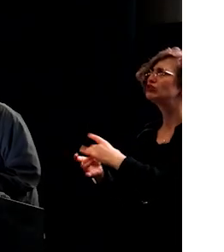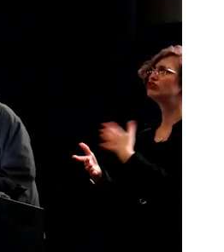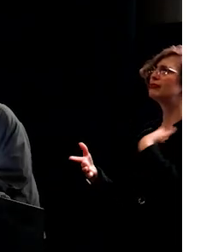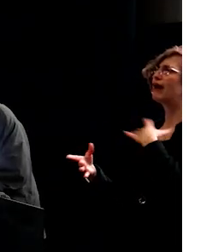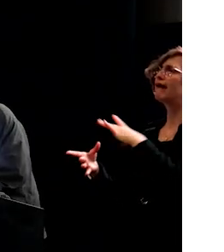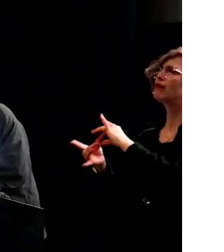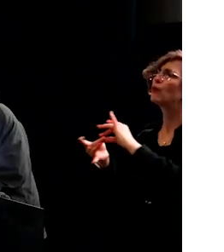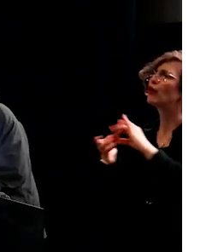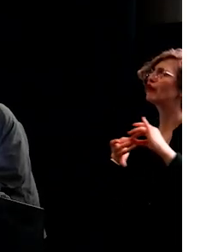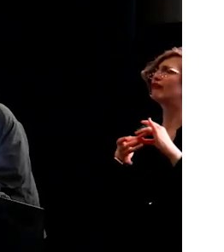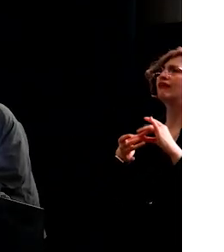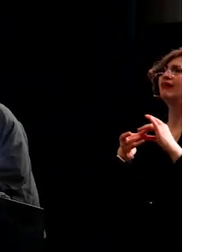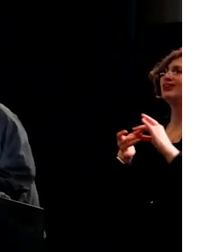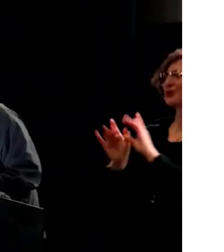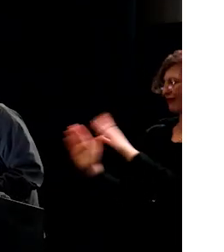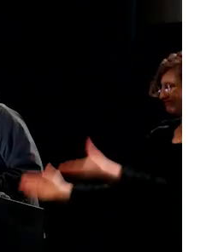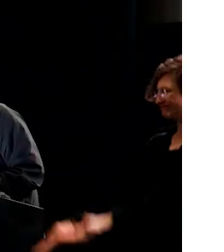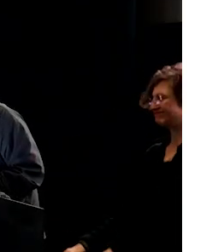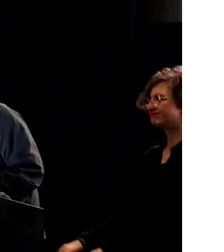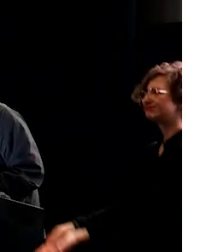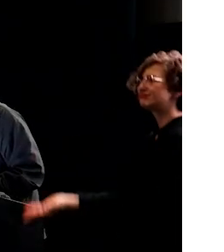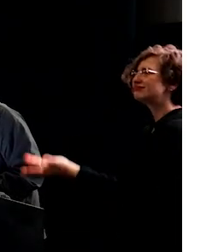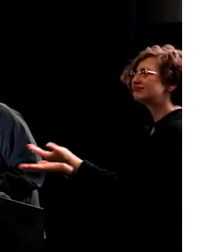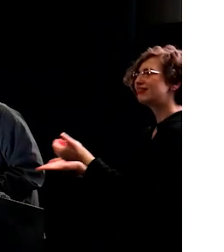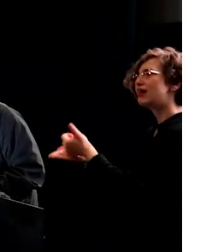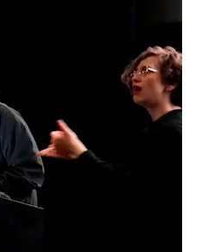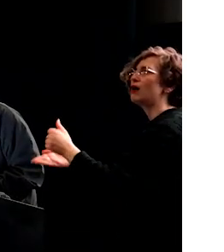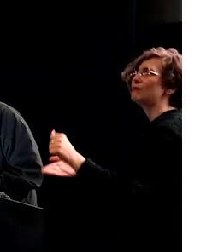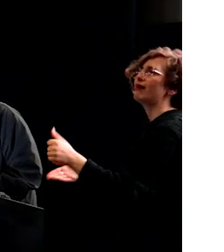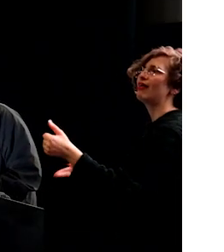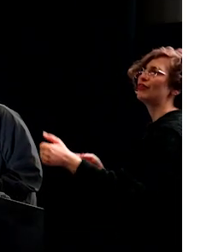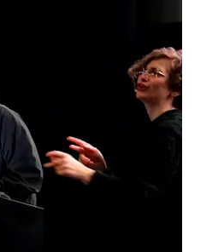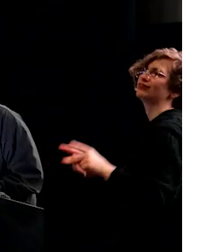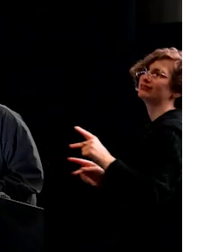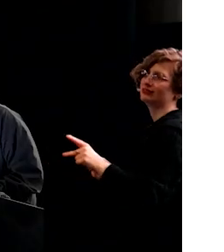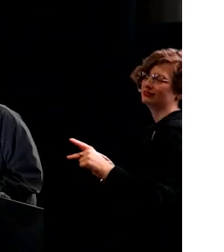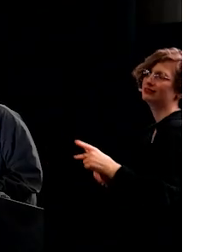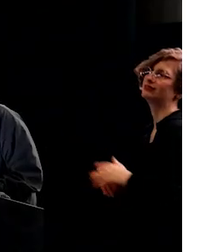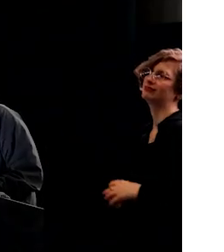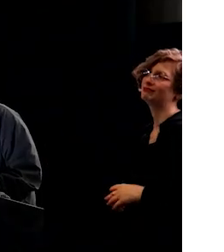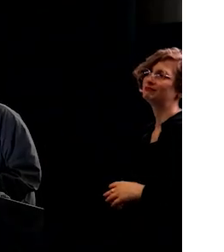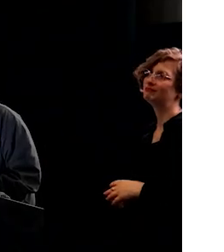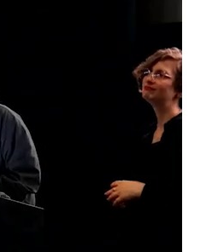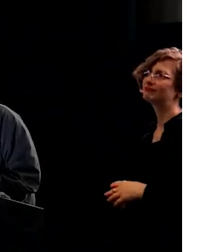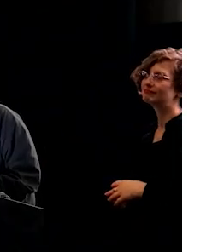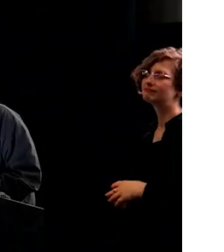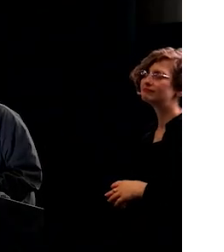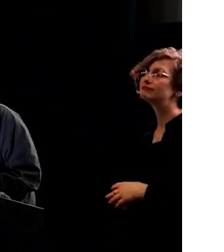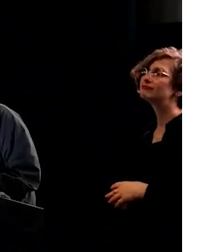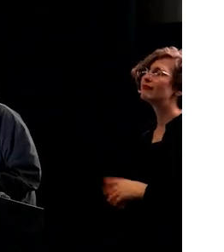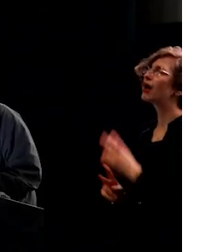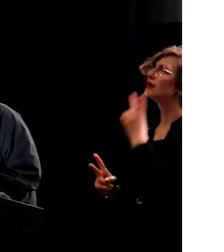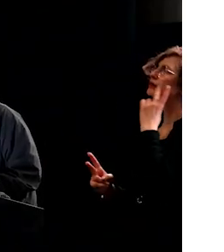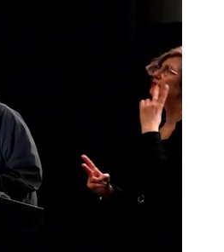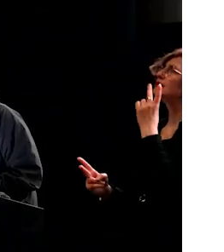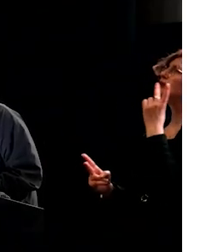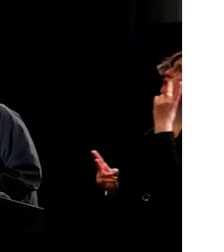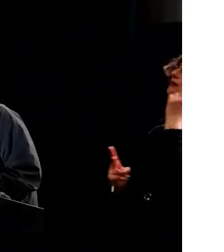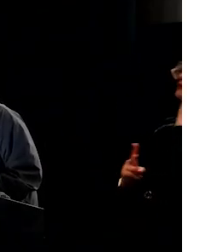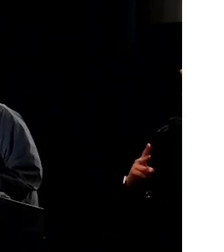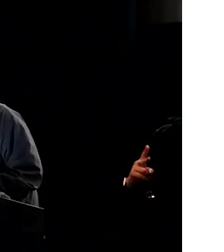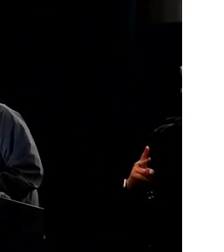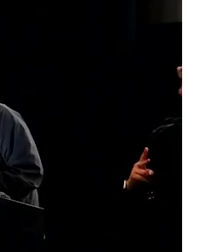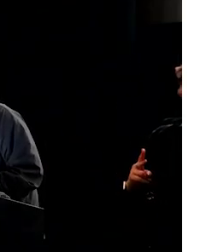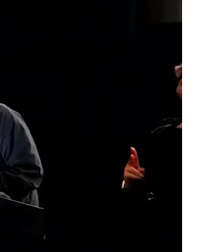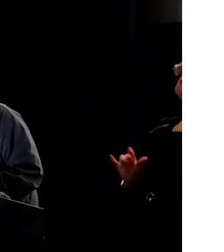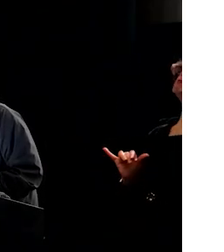help others. And if I need to, or if I, in retrospect, reflecting back on